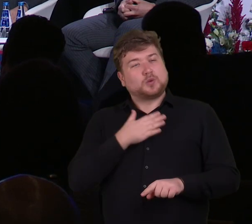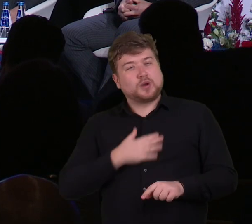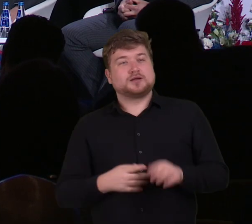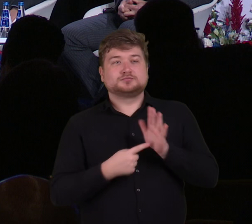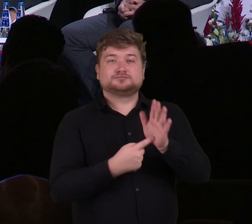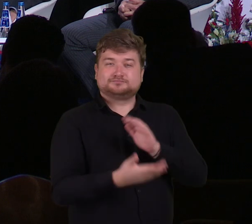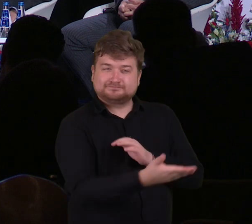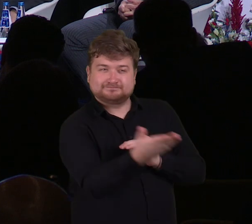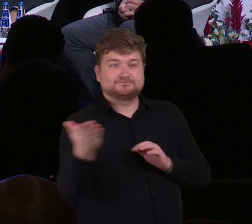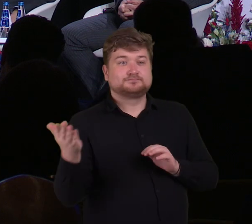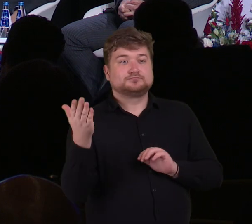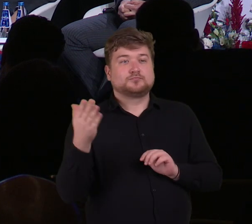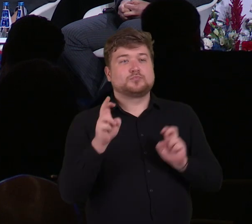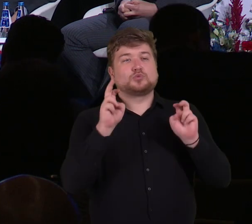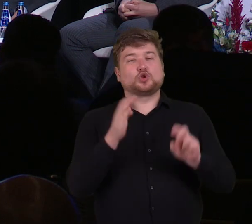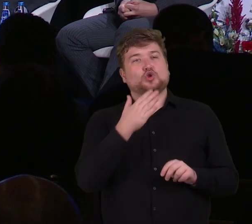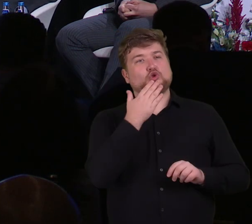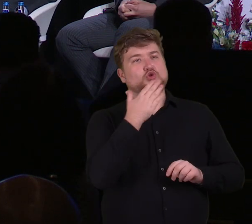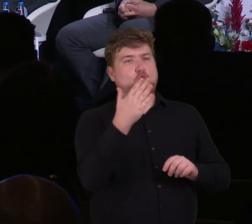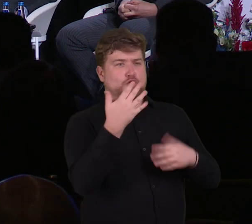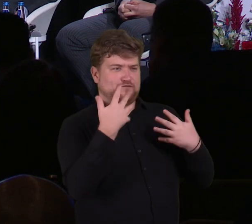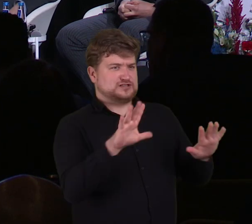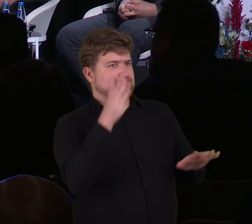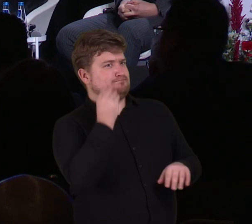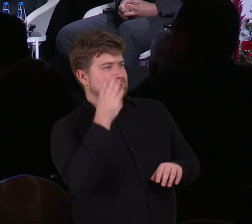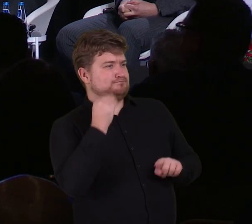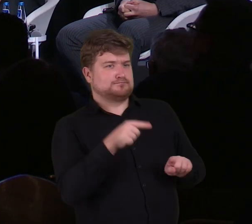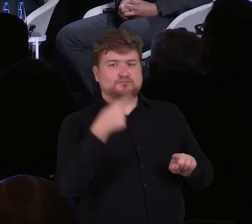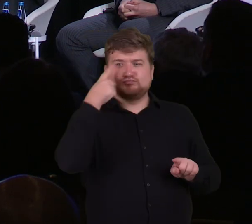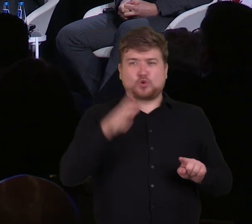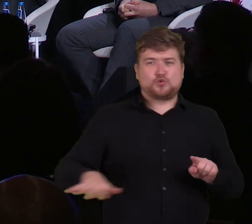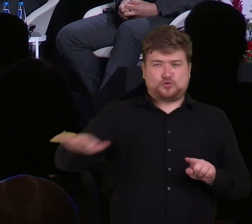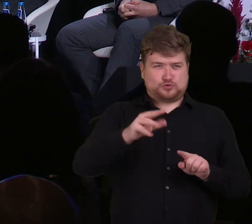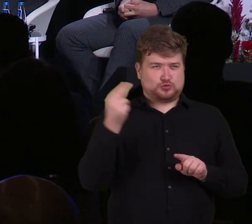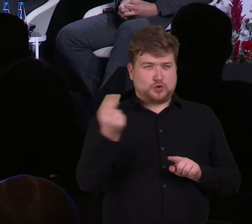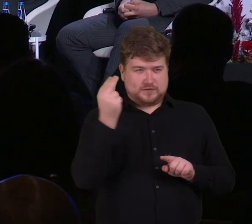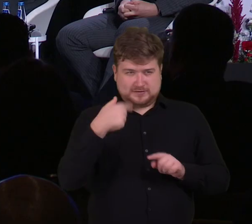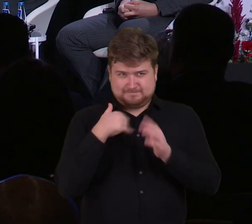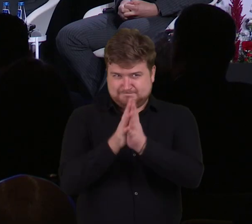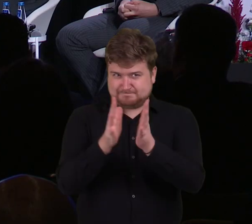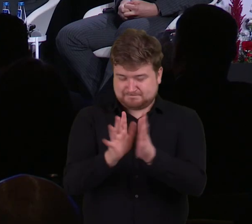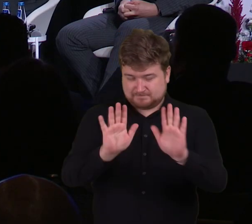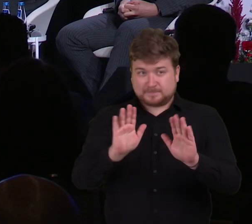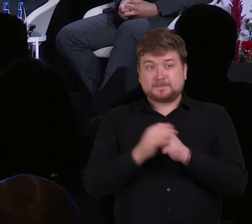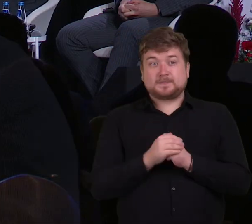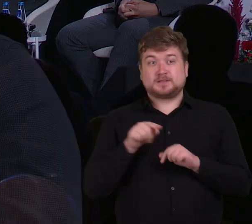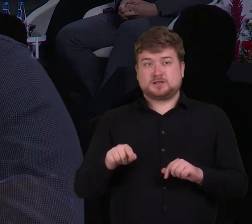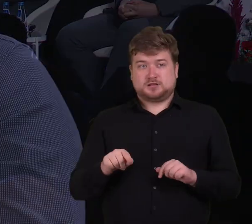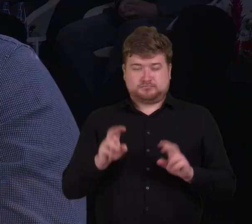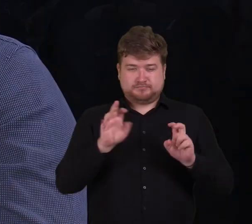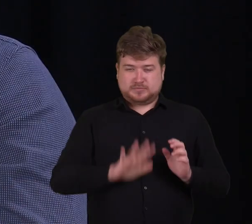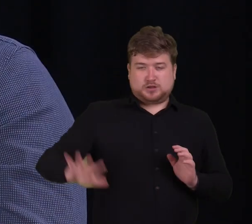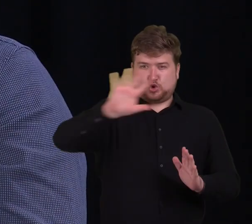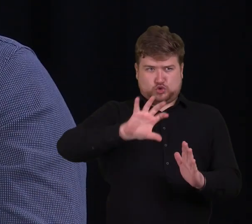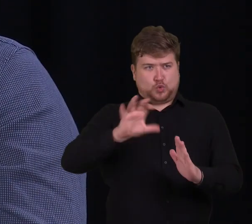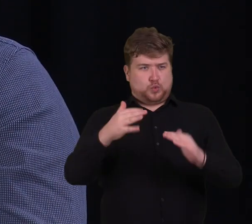on the national level about the regulation of LEADER CLLD. Oh, great. Yeah. What